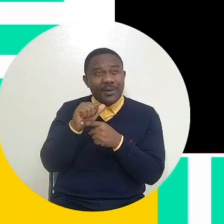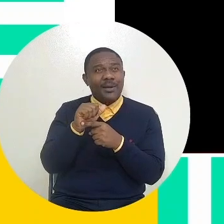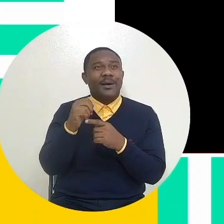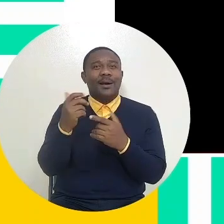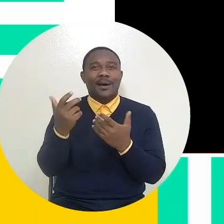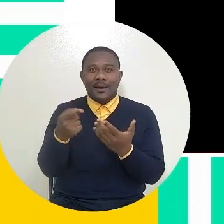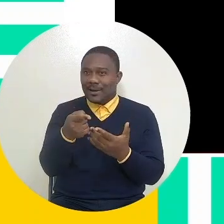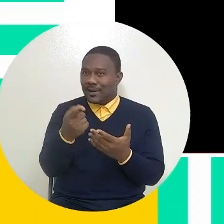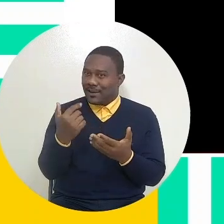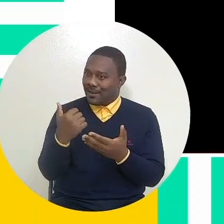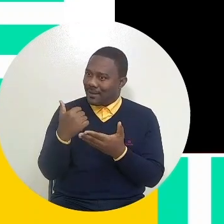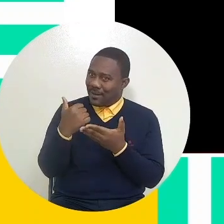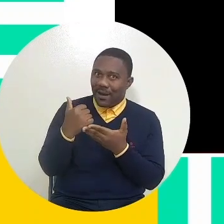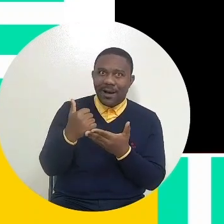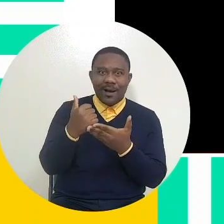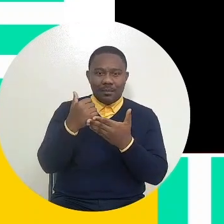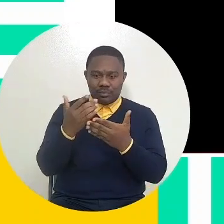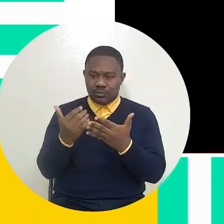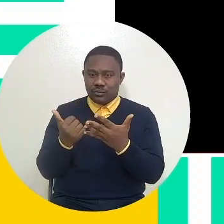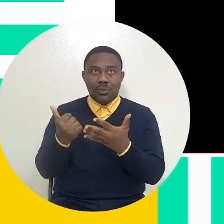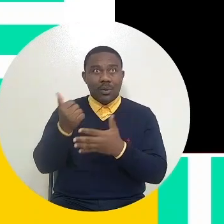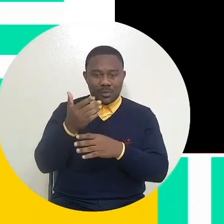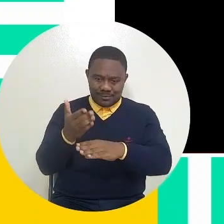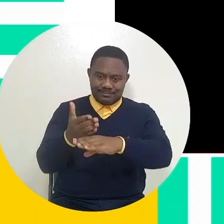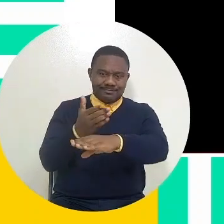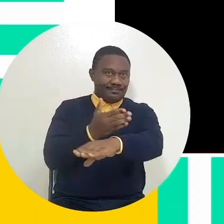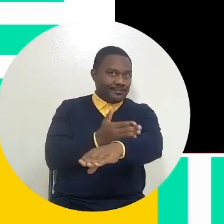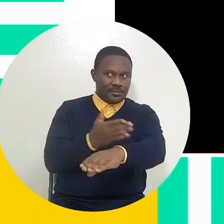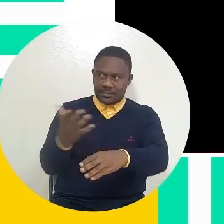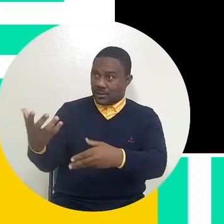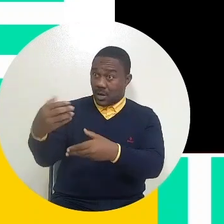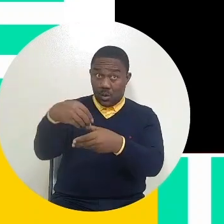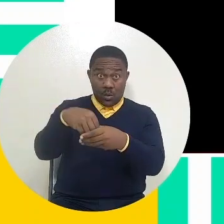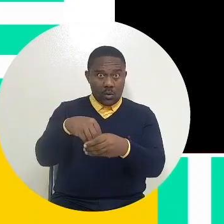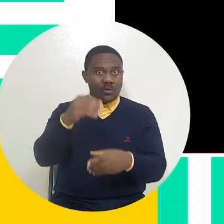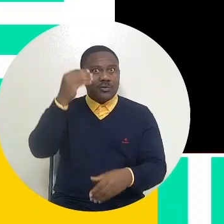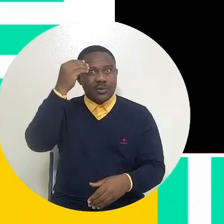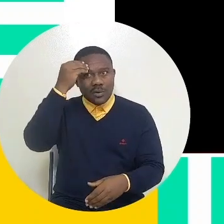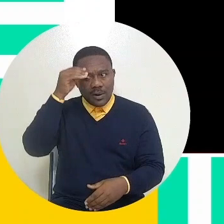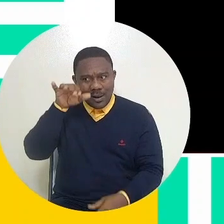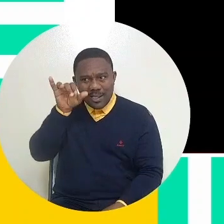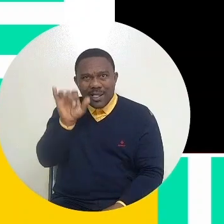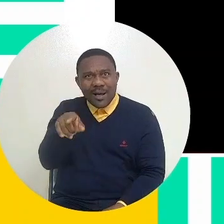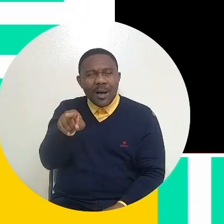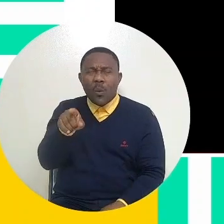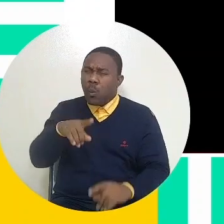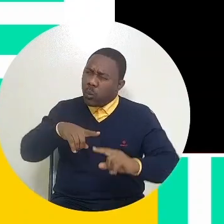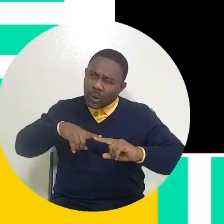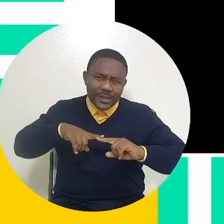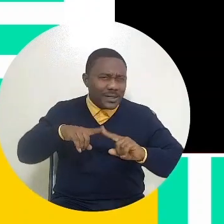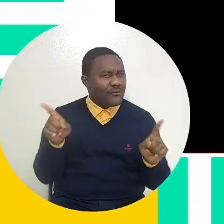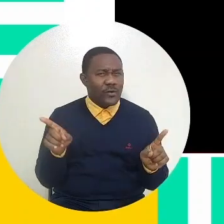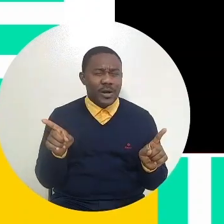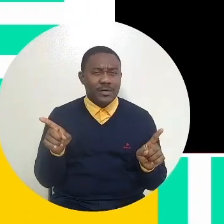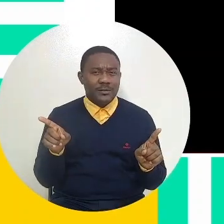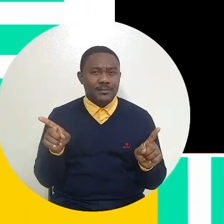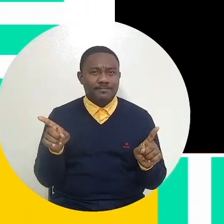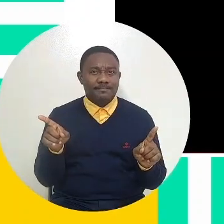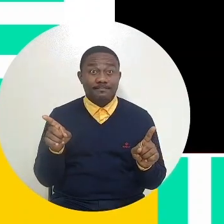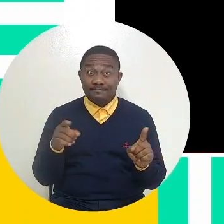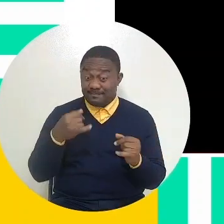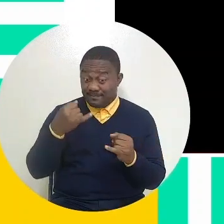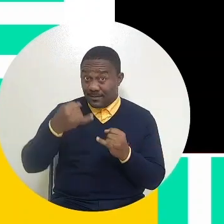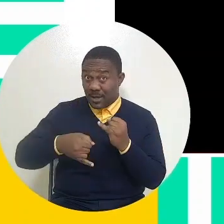putting things together to shine so that when the world engages with you, they know that there's something different you are bringing to the table. And